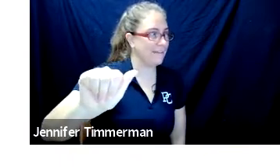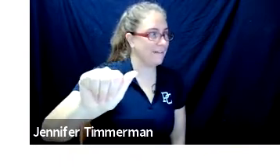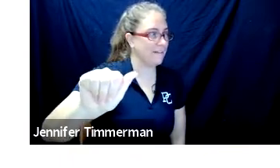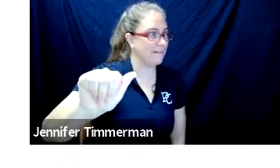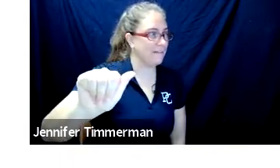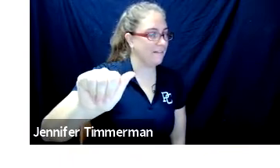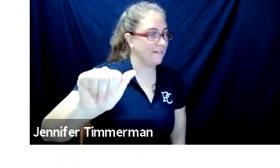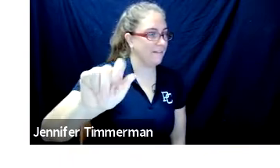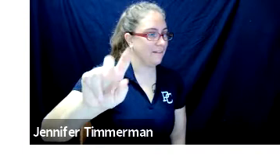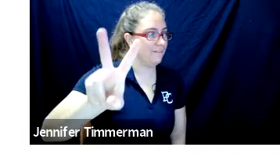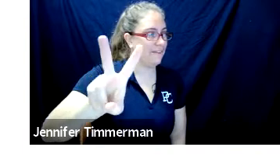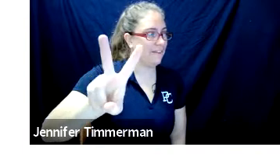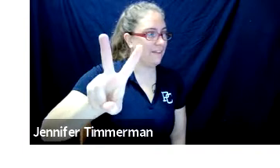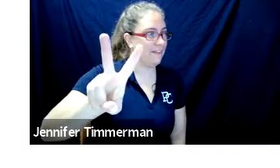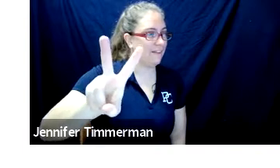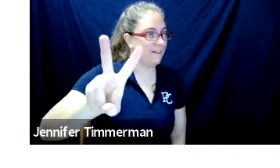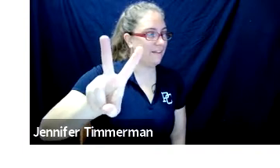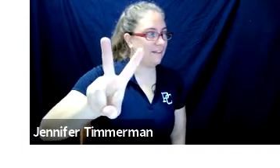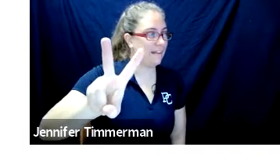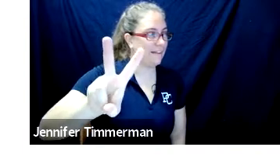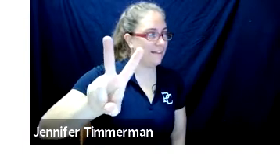A V